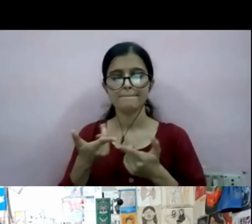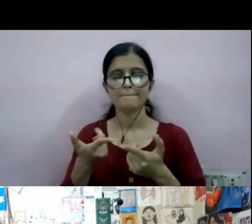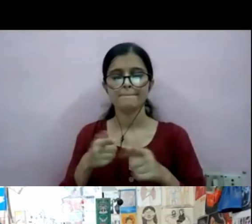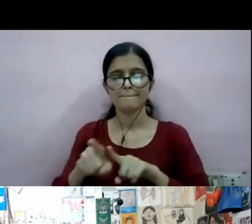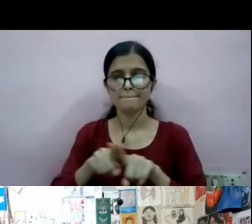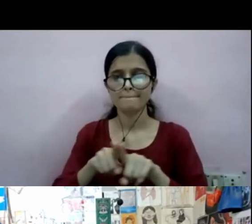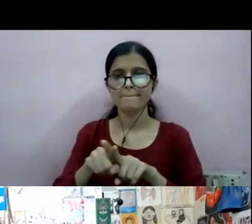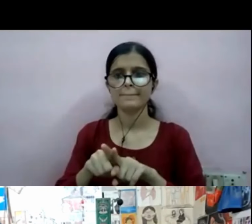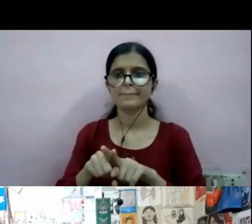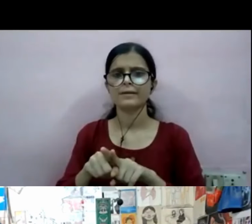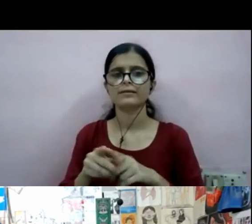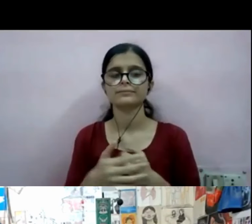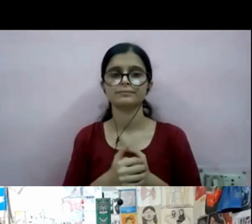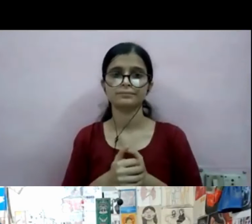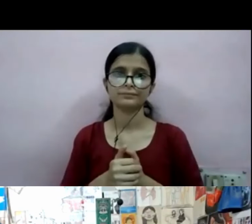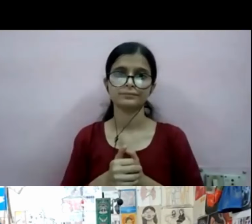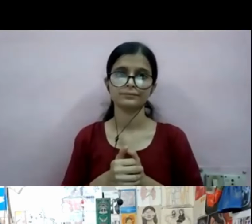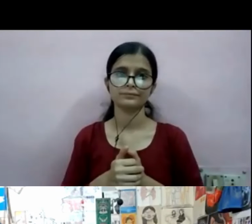clitoridectomies,